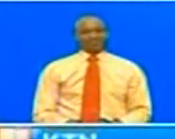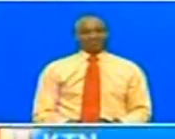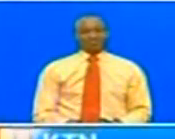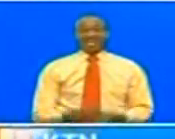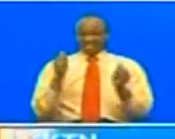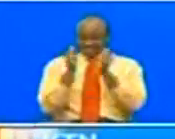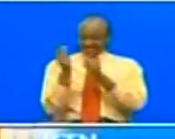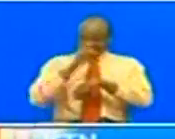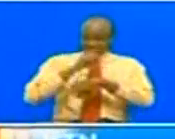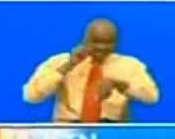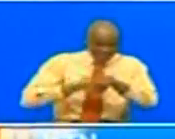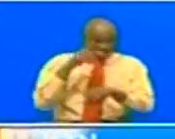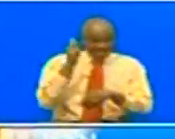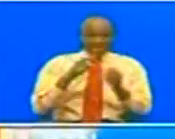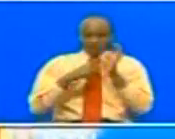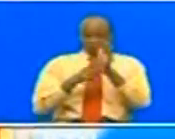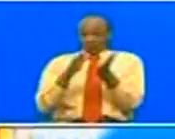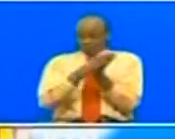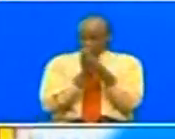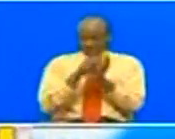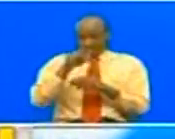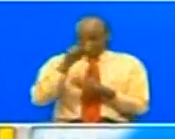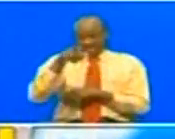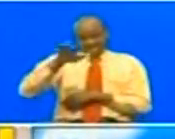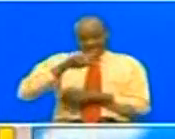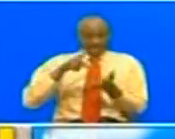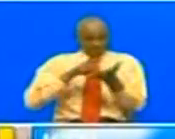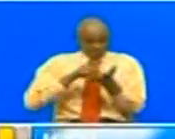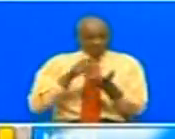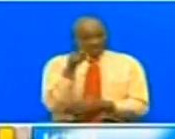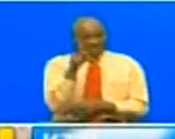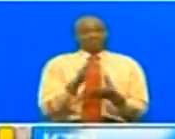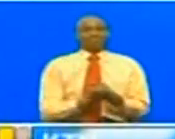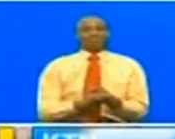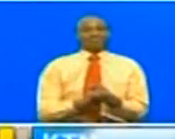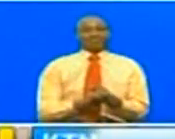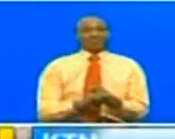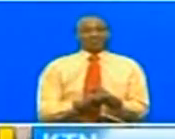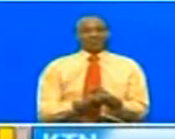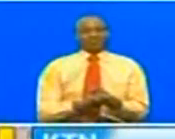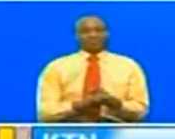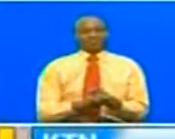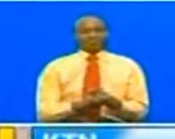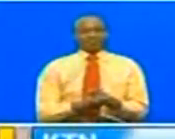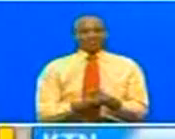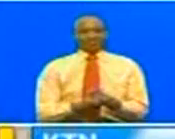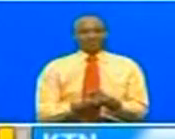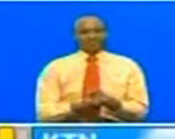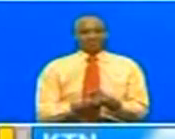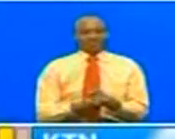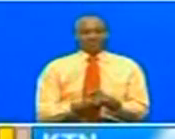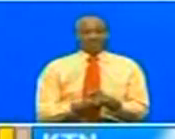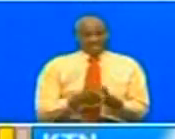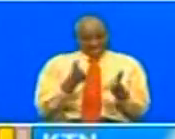10 days after the KTN expose Futaria Sumu on Dichopevu by Mohammed Ali and the inside story's plague for profit by John